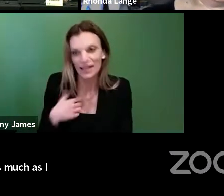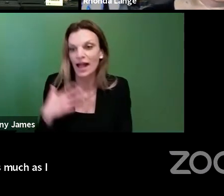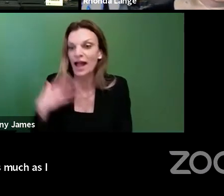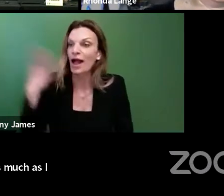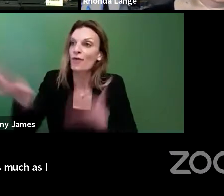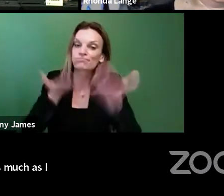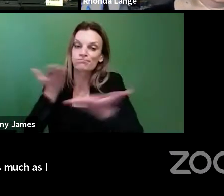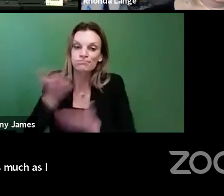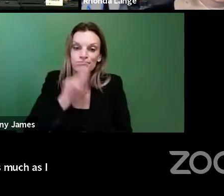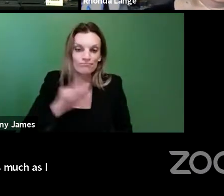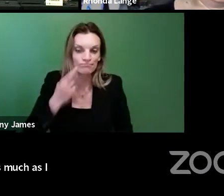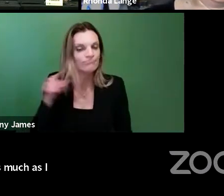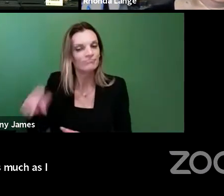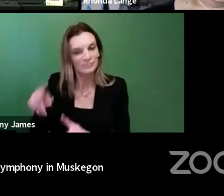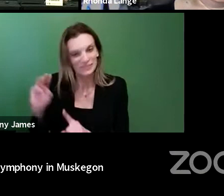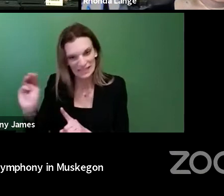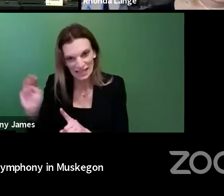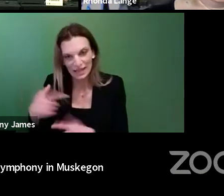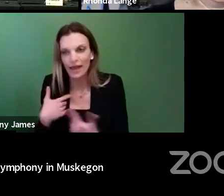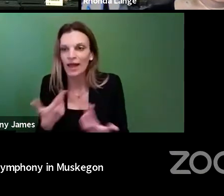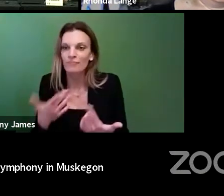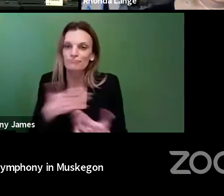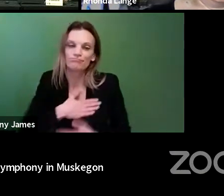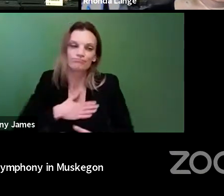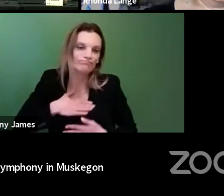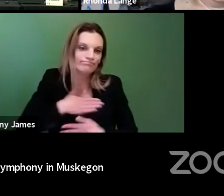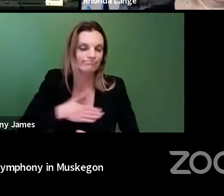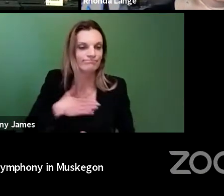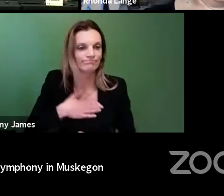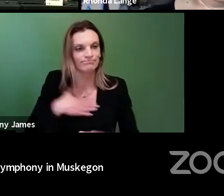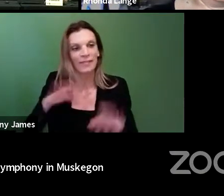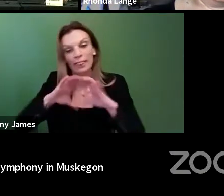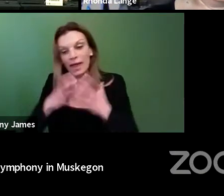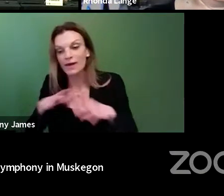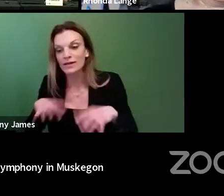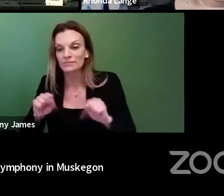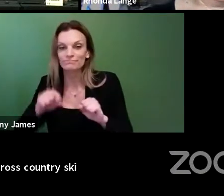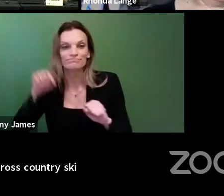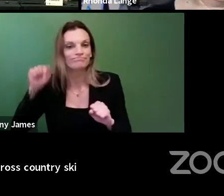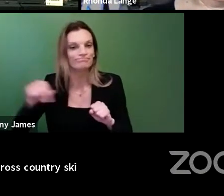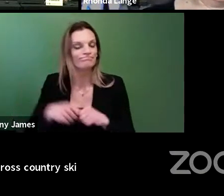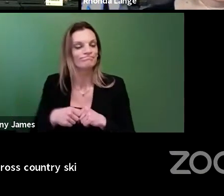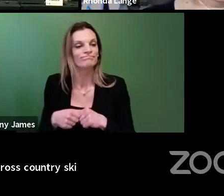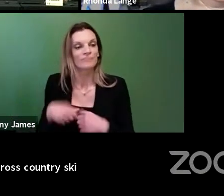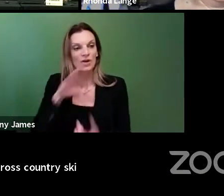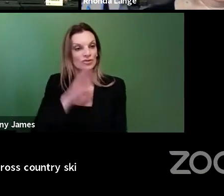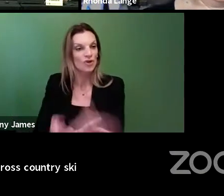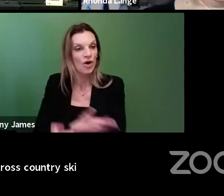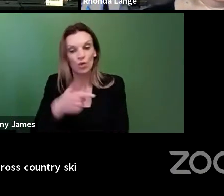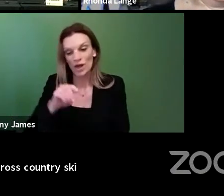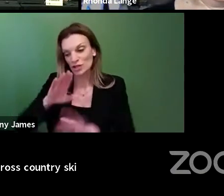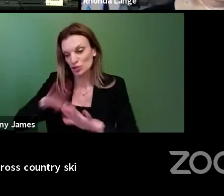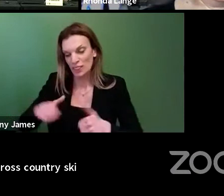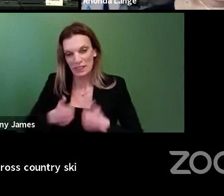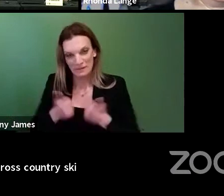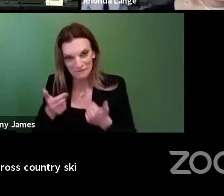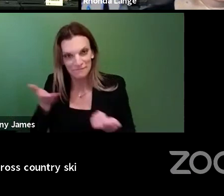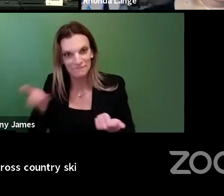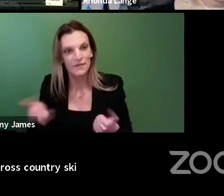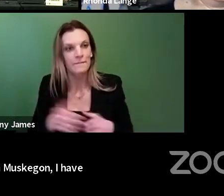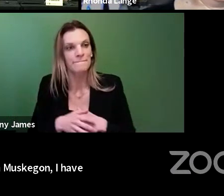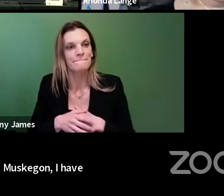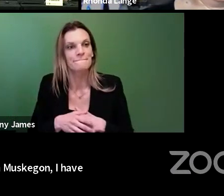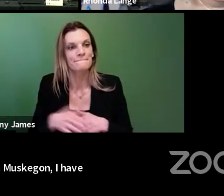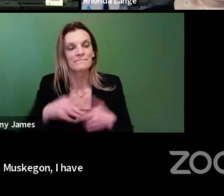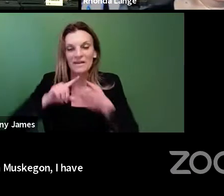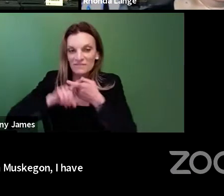Muskegon. I cross-country ski in Muskegon. I took classes in Muskegon. I have a daughter and grandchildren who live in Muskegon. I